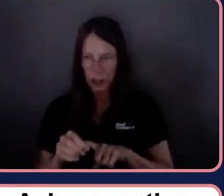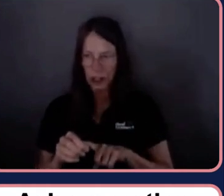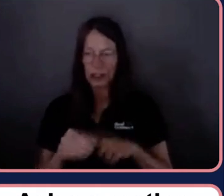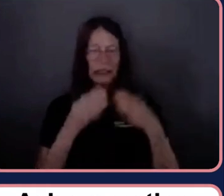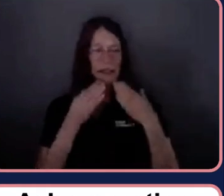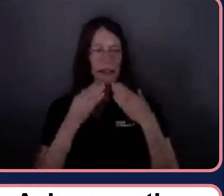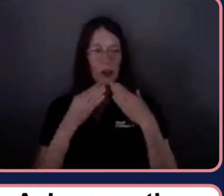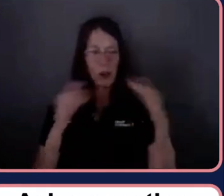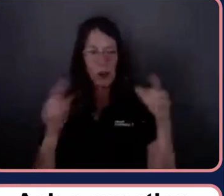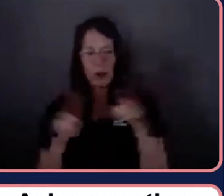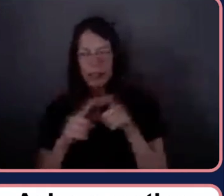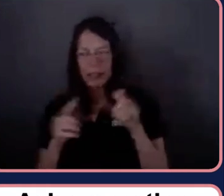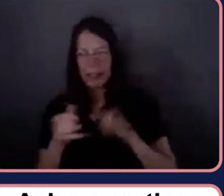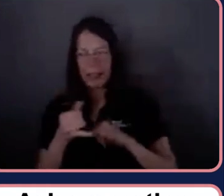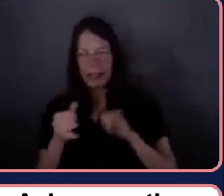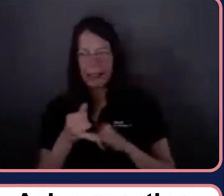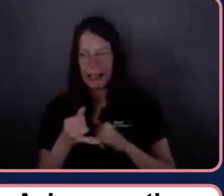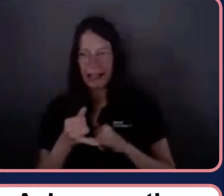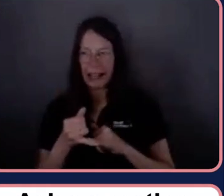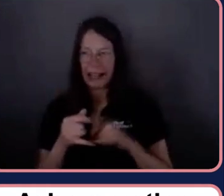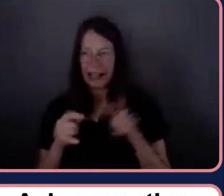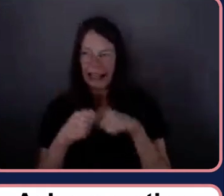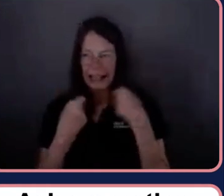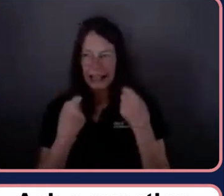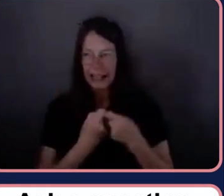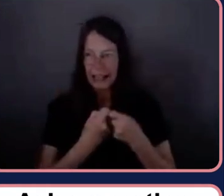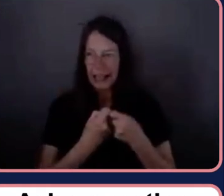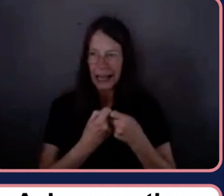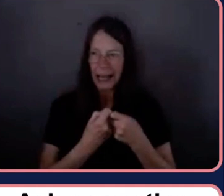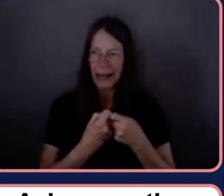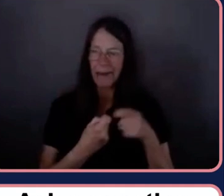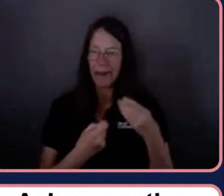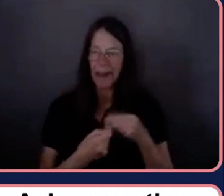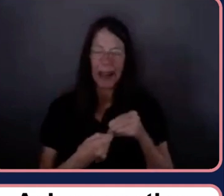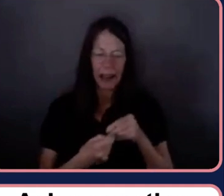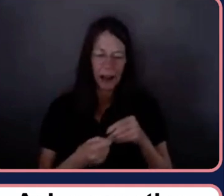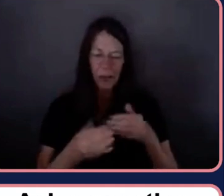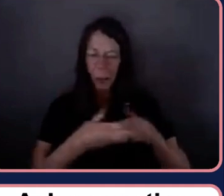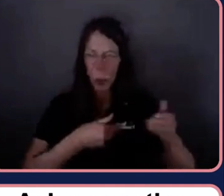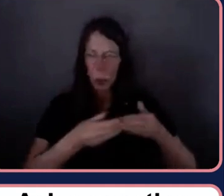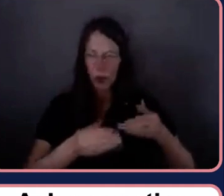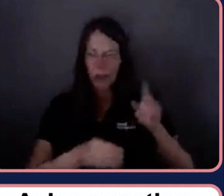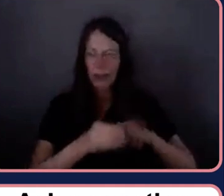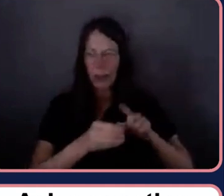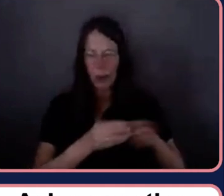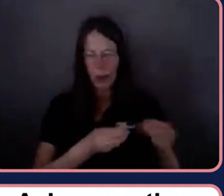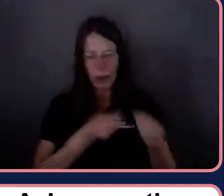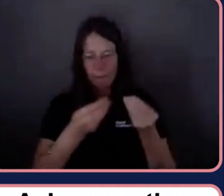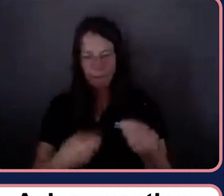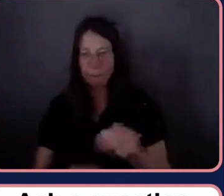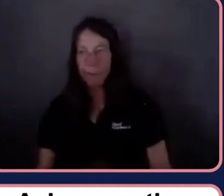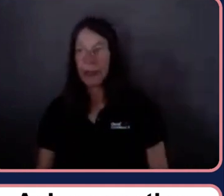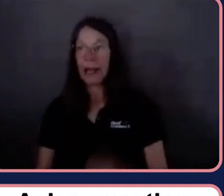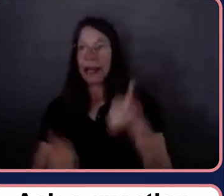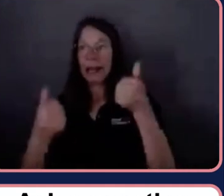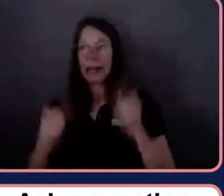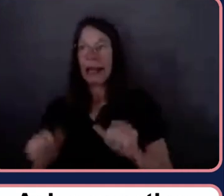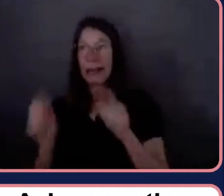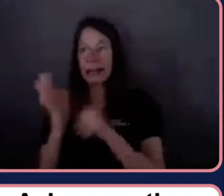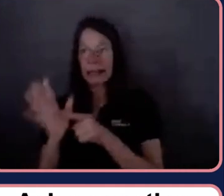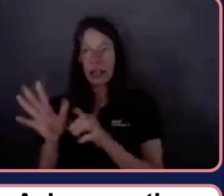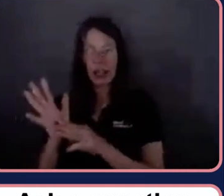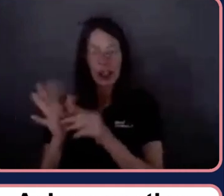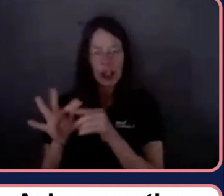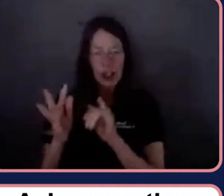team who are in the background collating and bringing these forward for us. So our next question is for James. James, can you provide